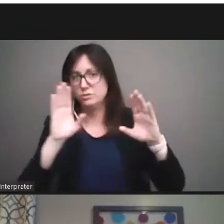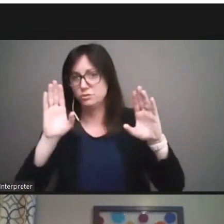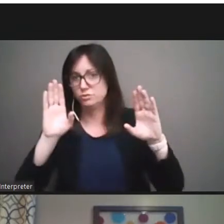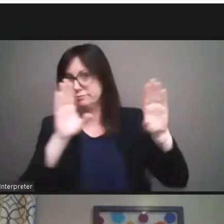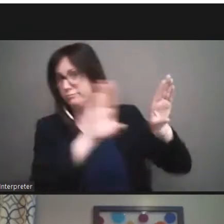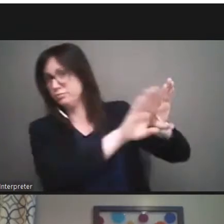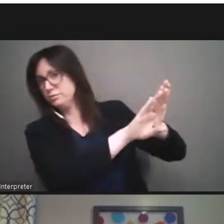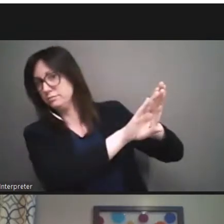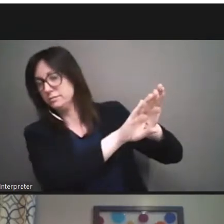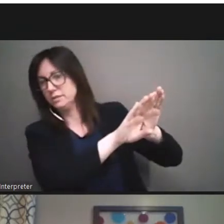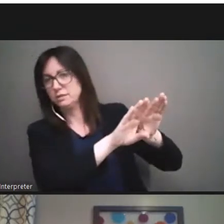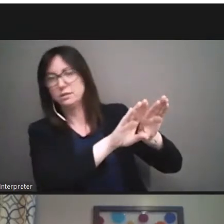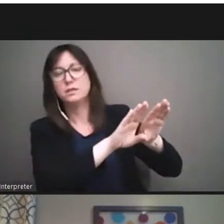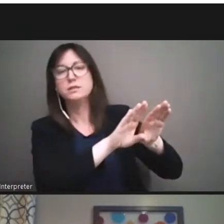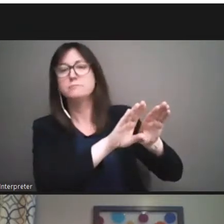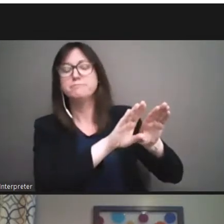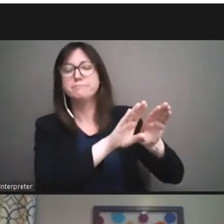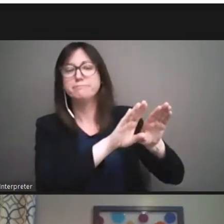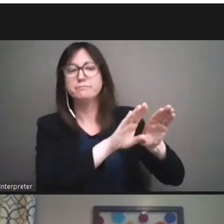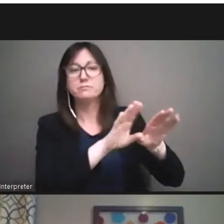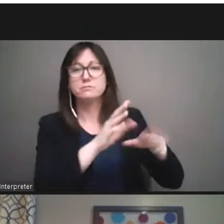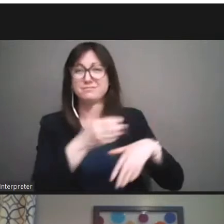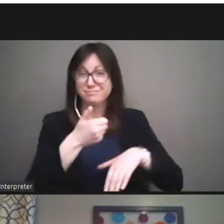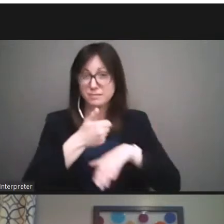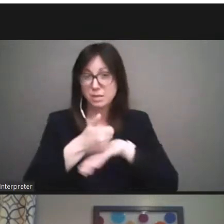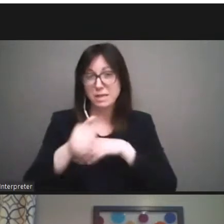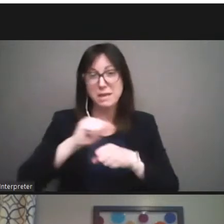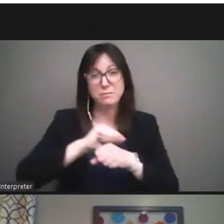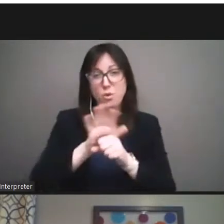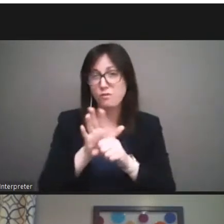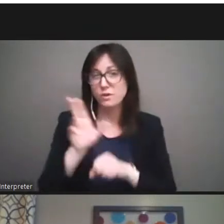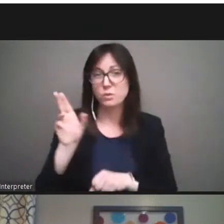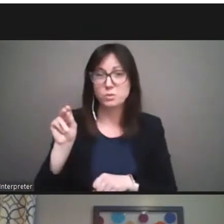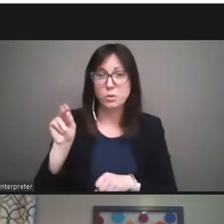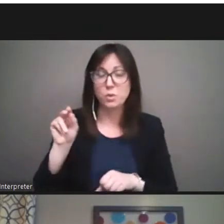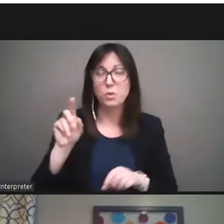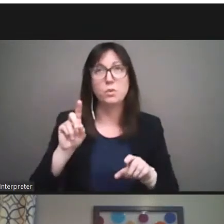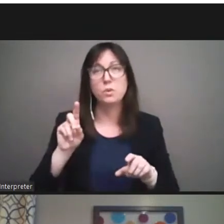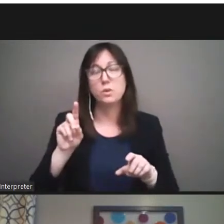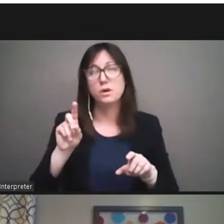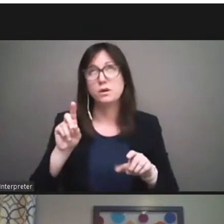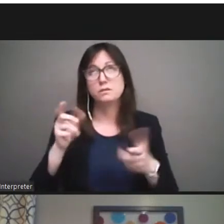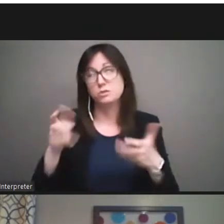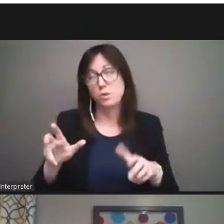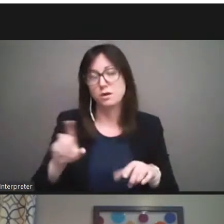to people. And I don't want to blame COVID, but it's almost like